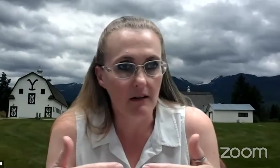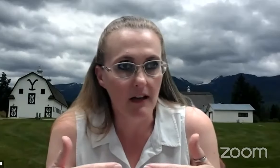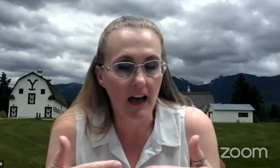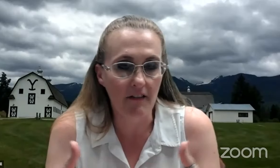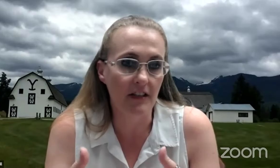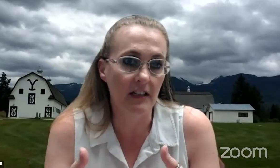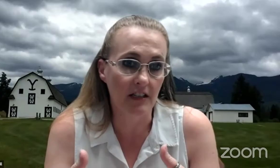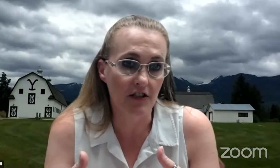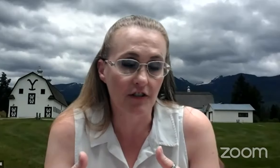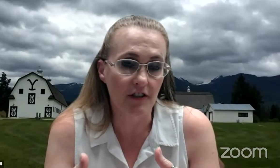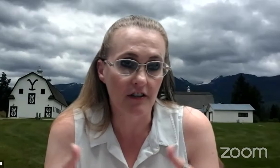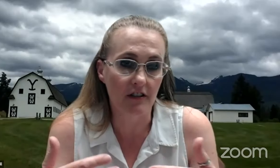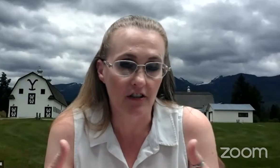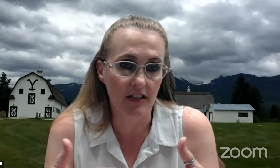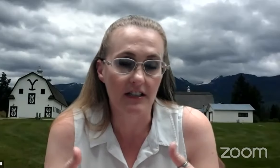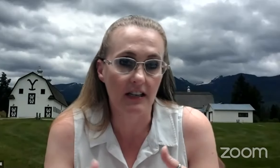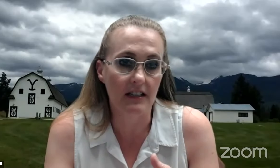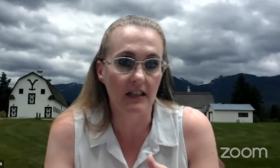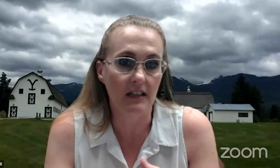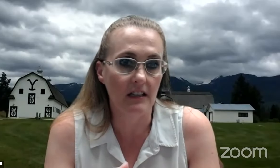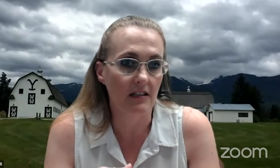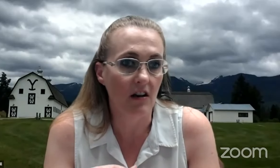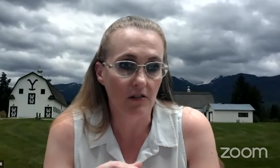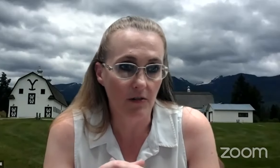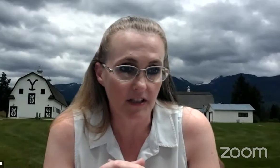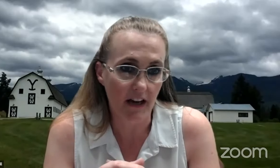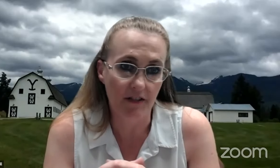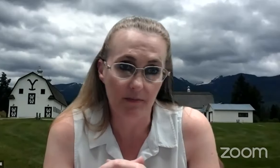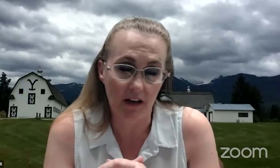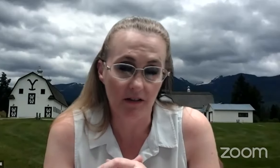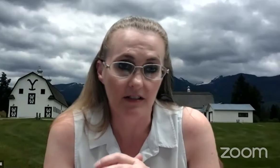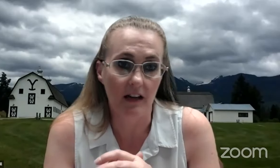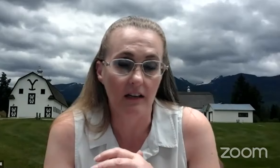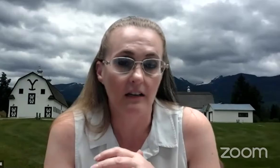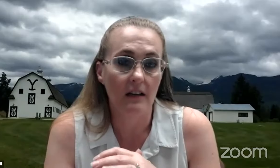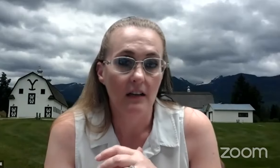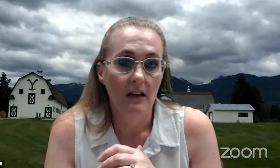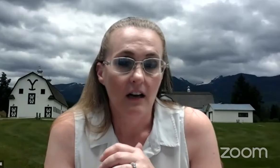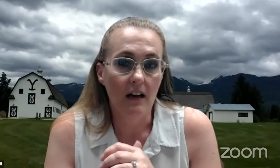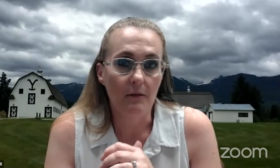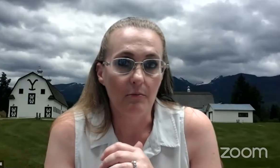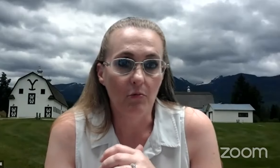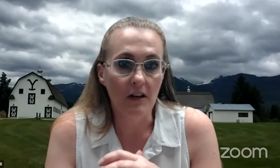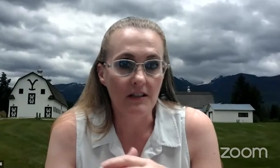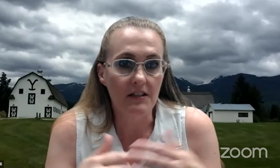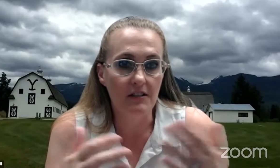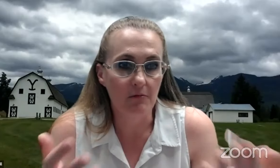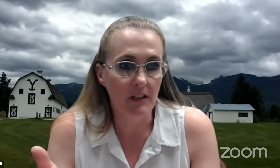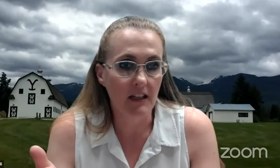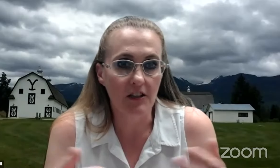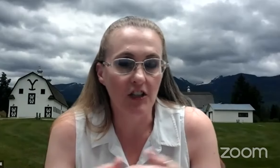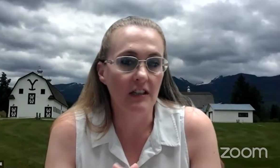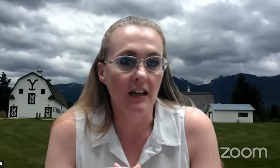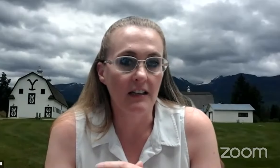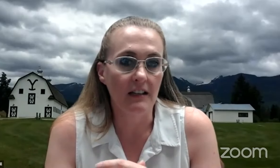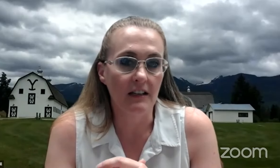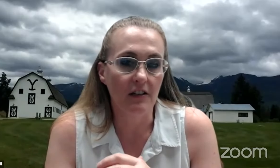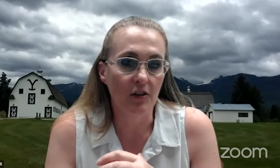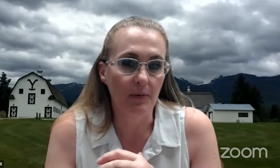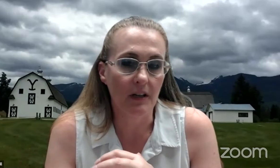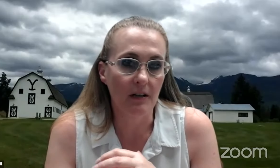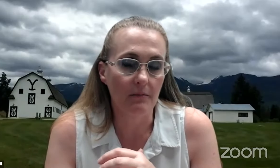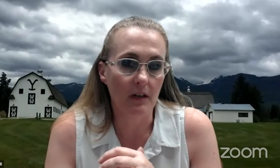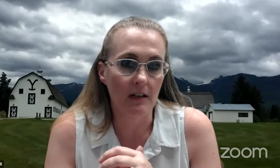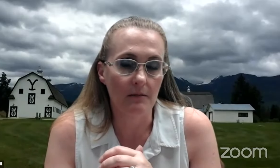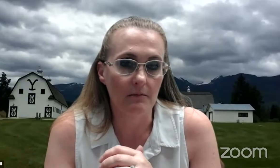not have any interior or inside seating. It's all going to have to be outside. Once we get the green light and